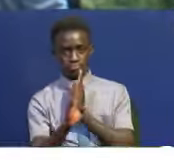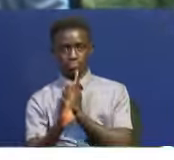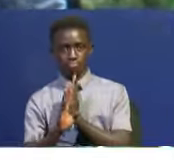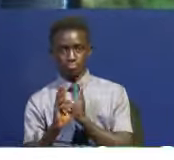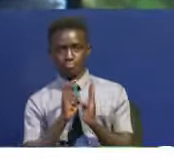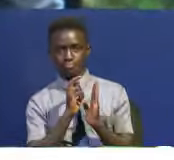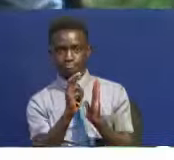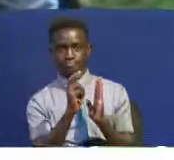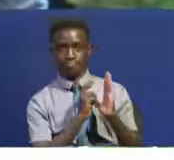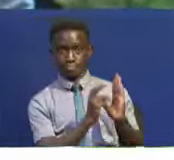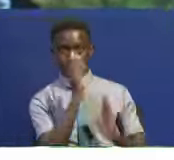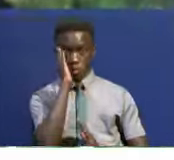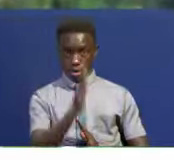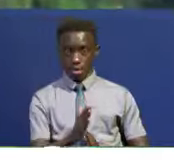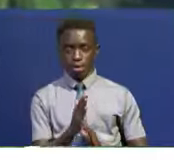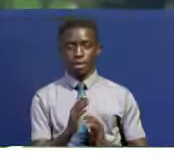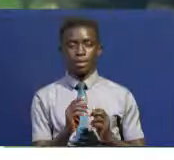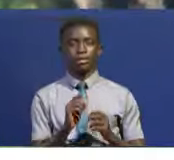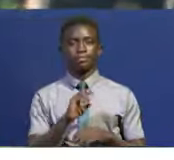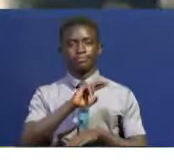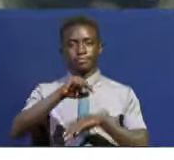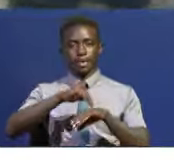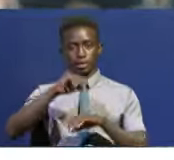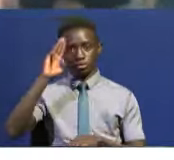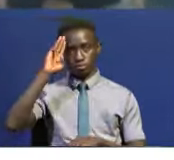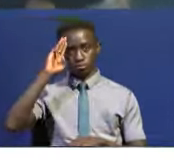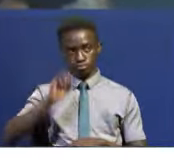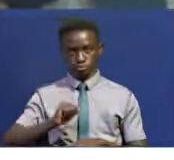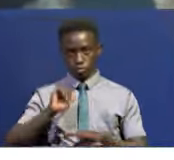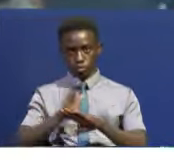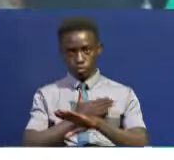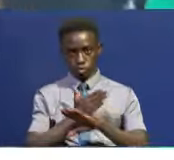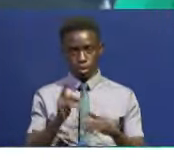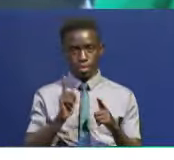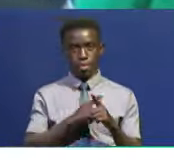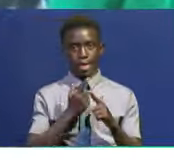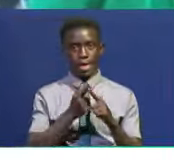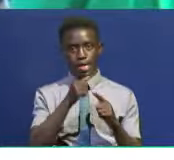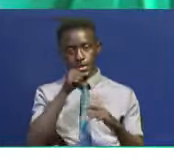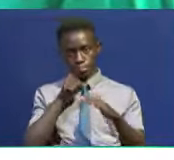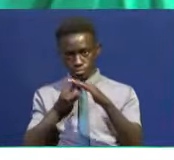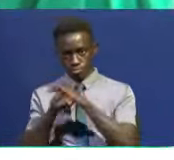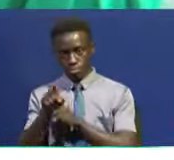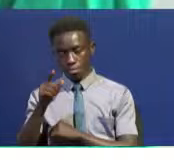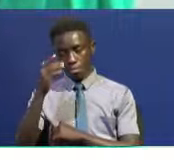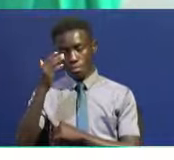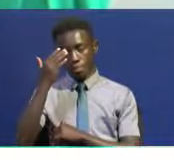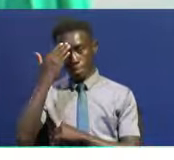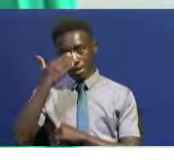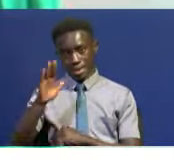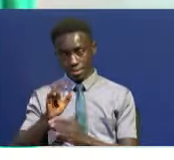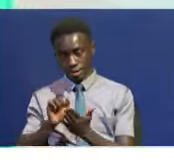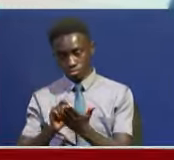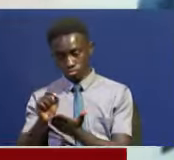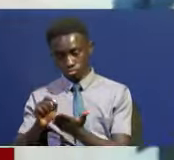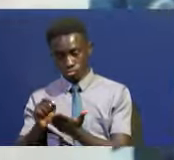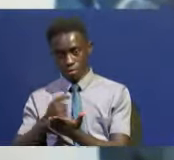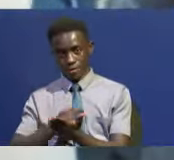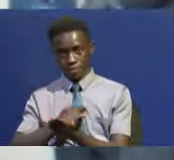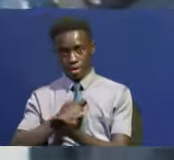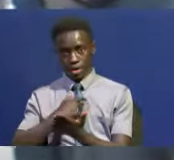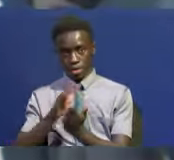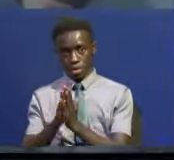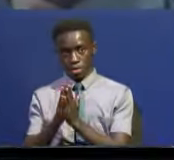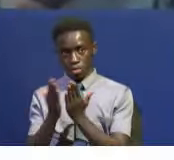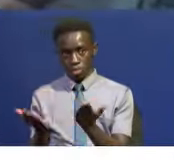be played as well, and then he will be ushered into the proceedings of Parliament, where he will sign a visitor's book. And later he